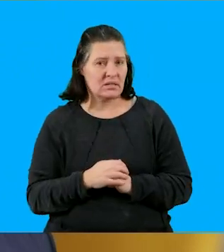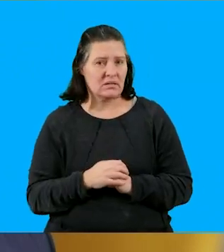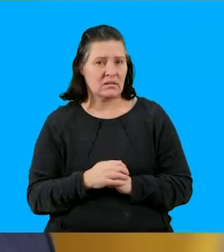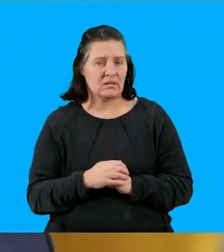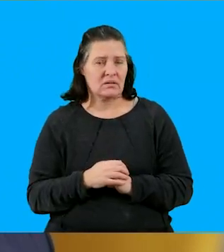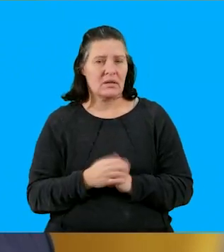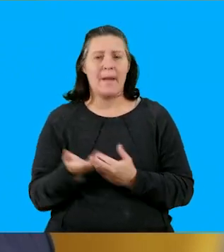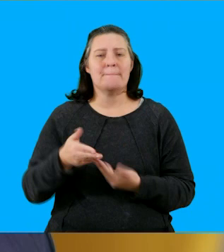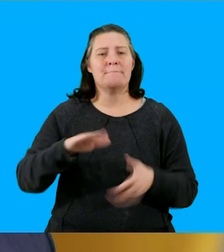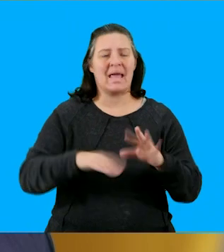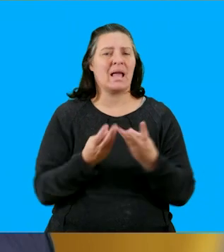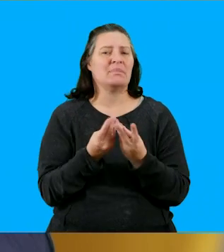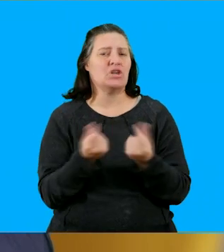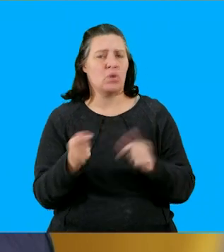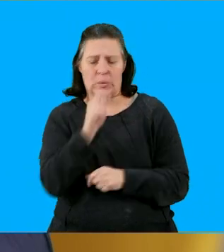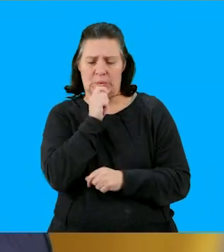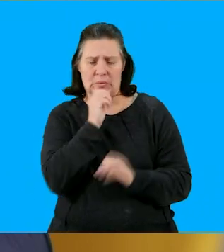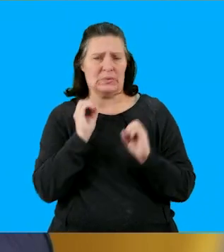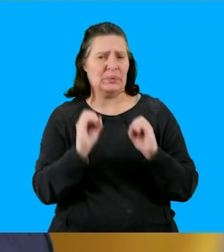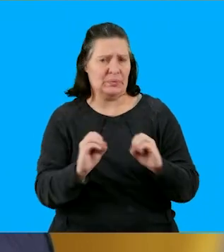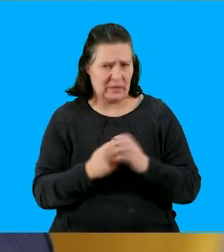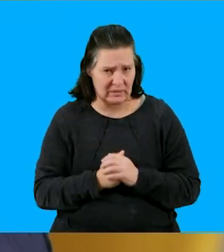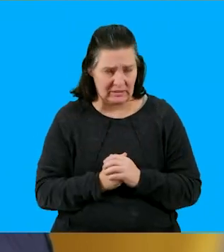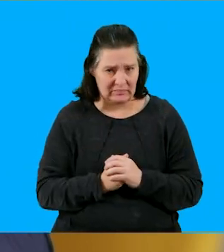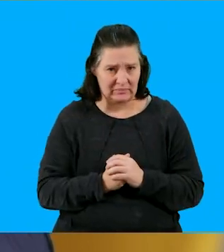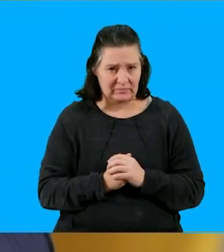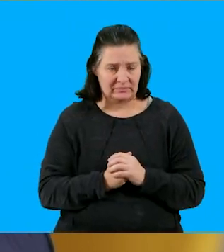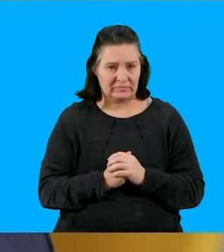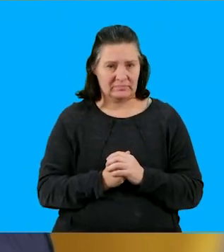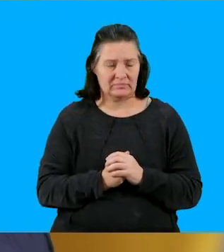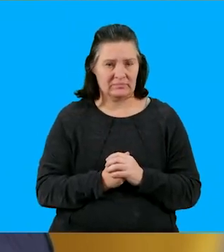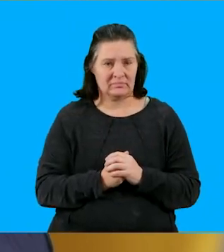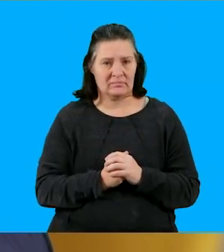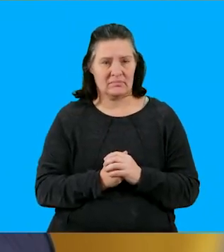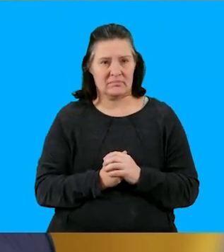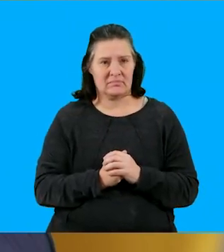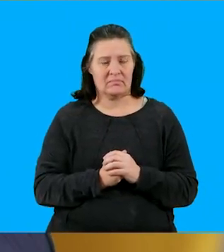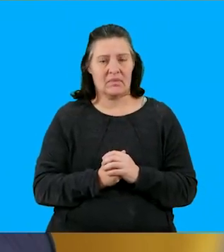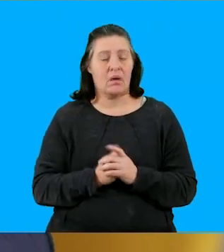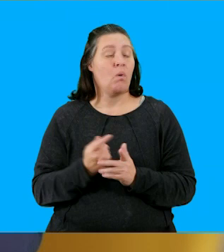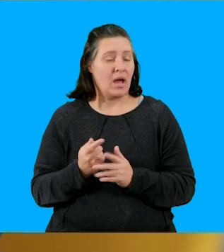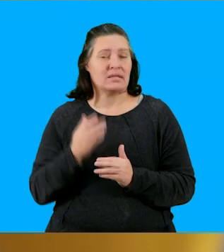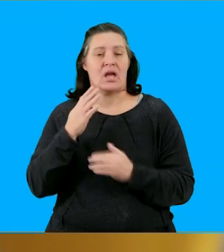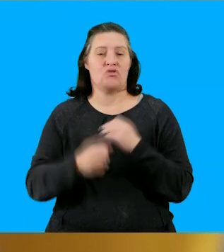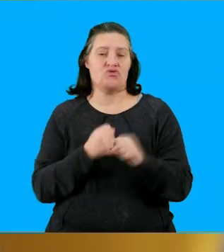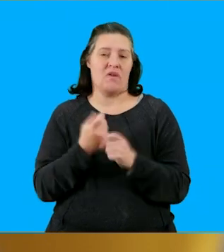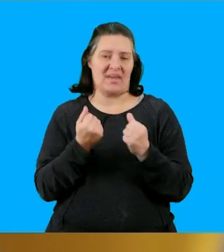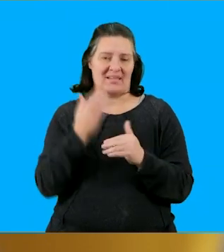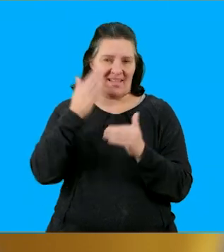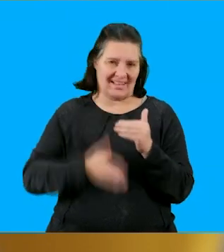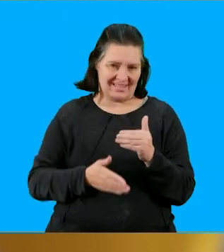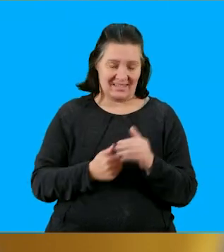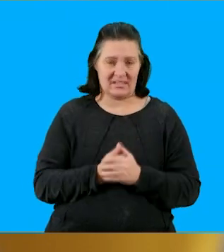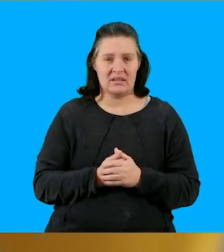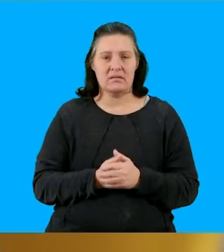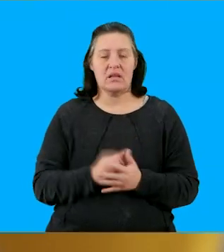into packing materials not used, packing materials that would not have been used at the end of the financial